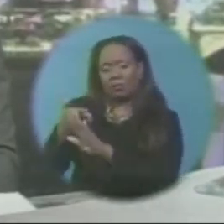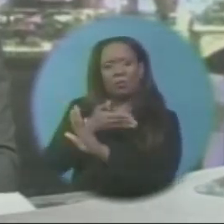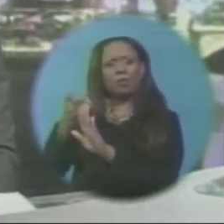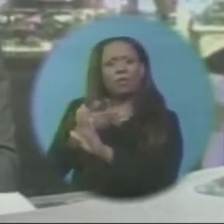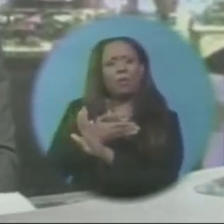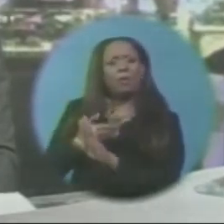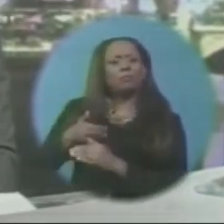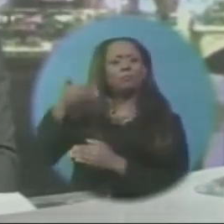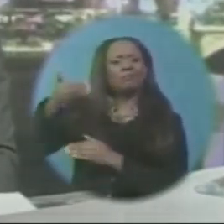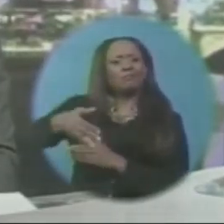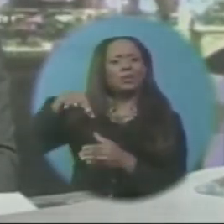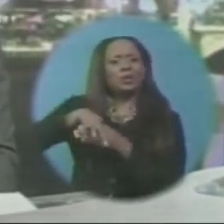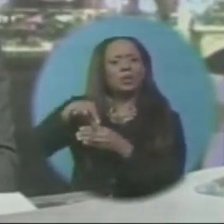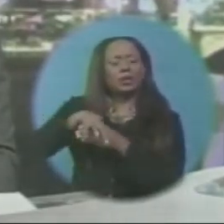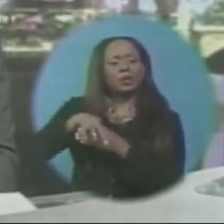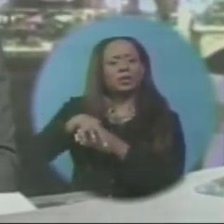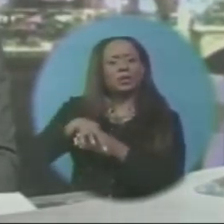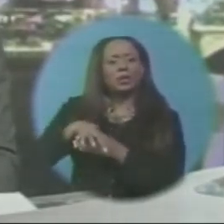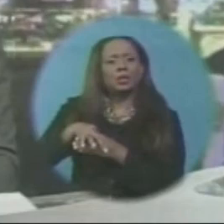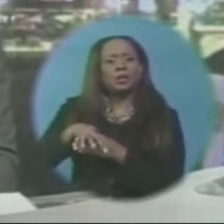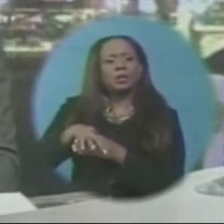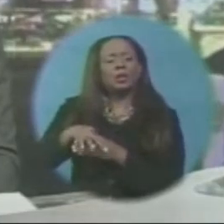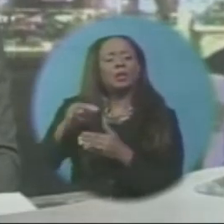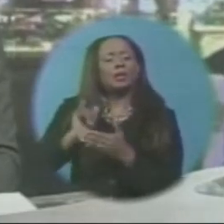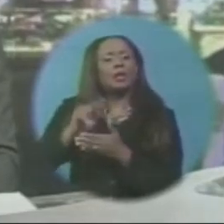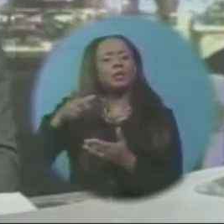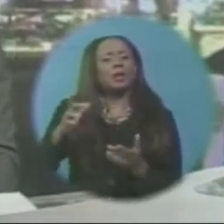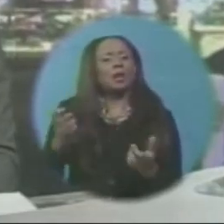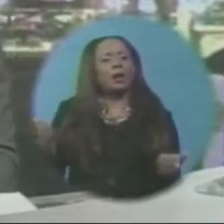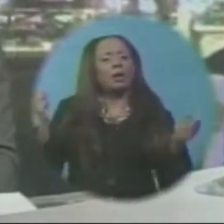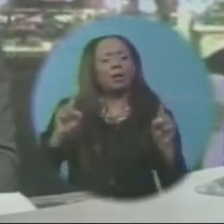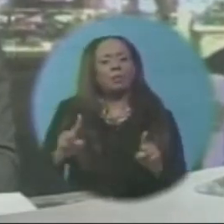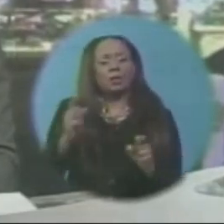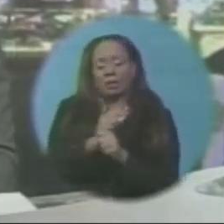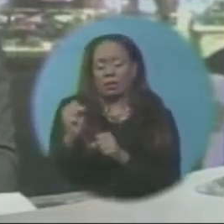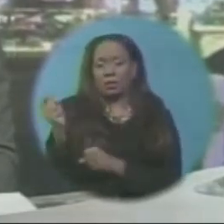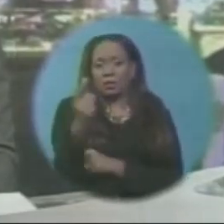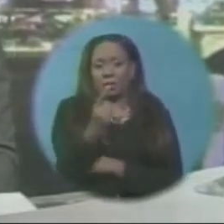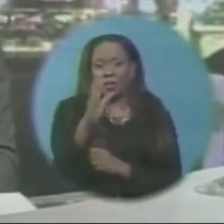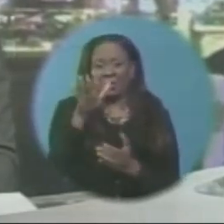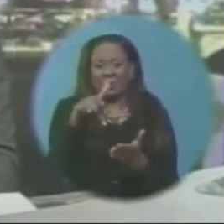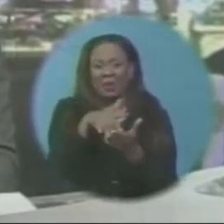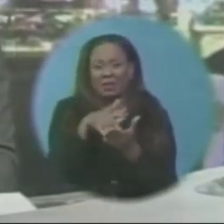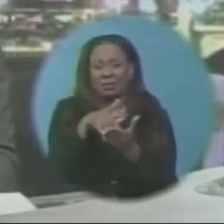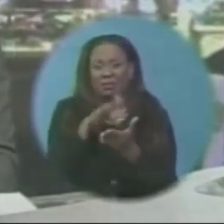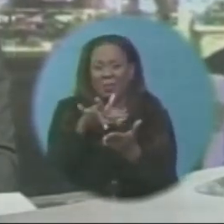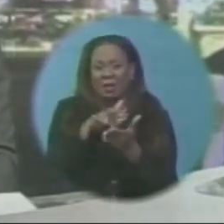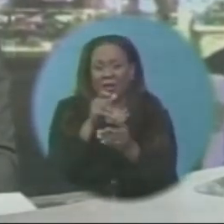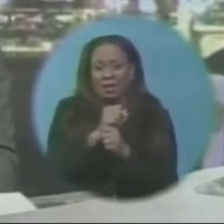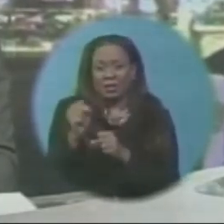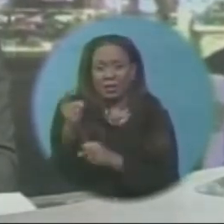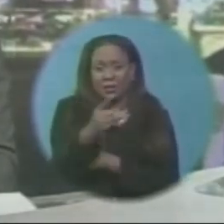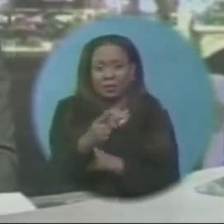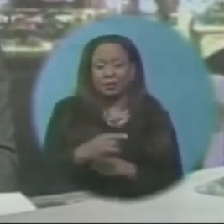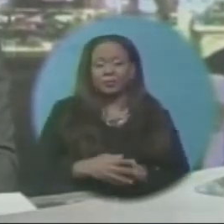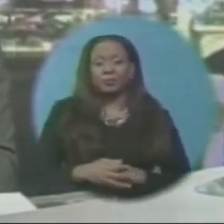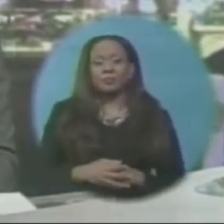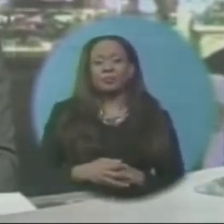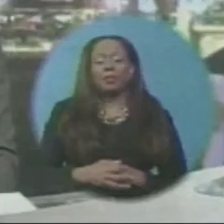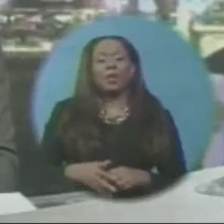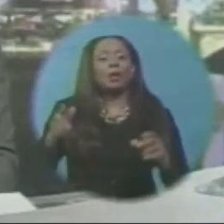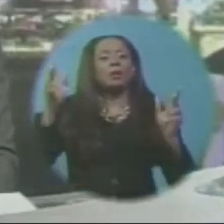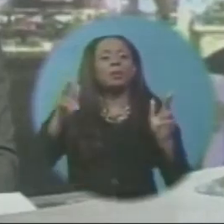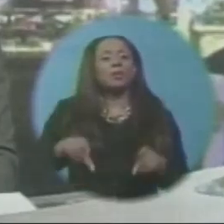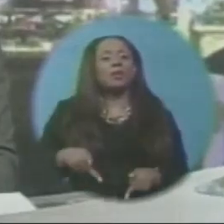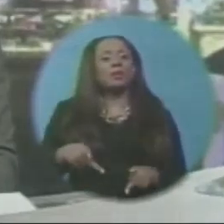election constitutionally due by mid-2018. Health Minister Nicholas Steele, who tabled the legislation, said the amendment